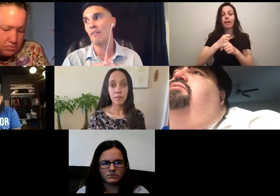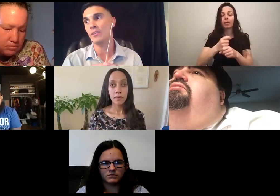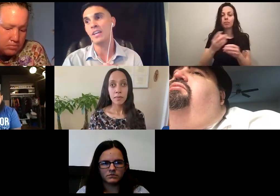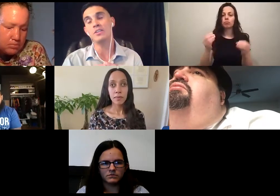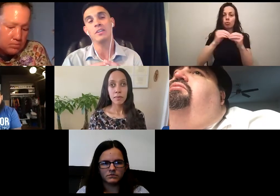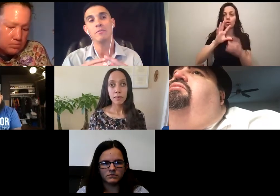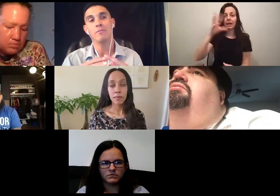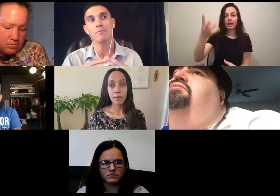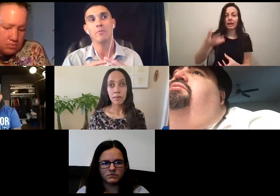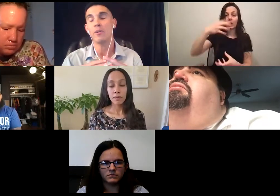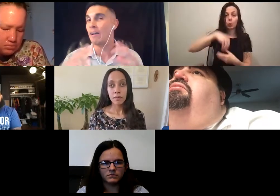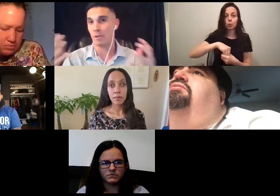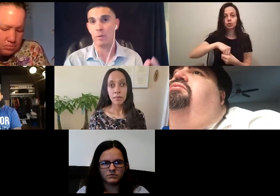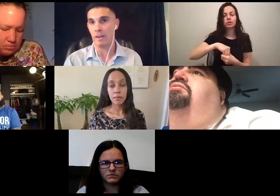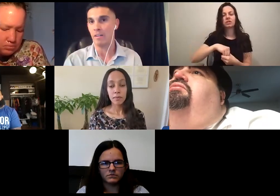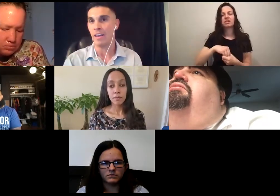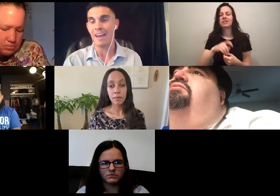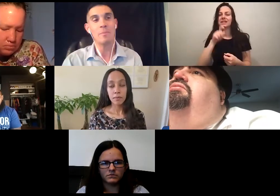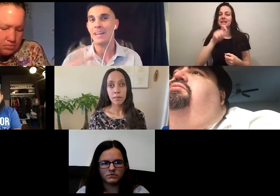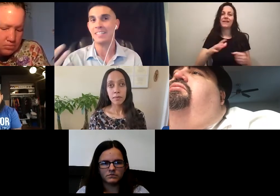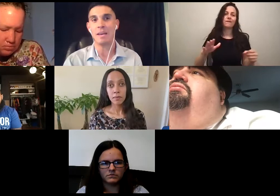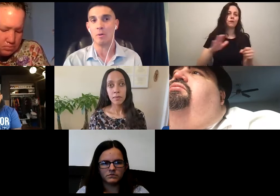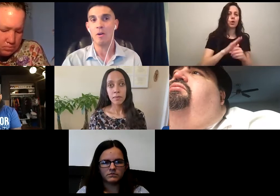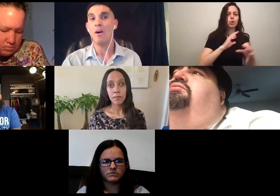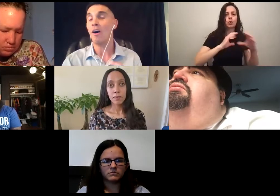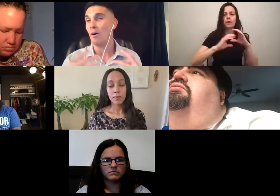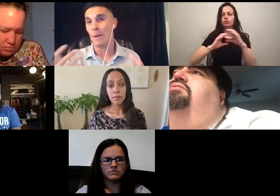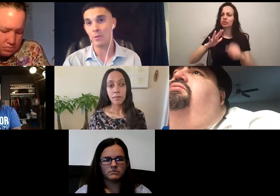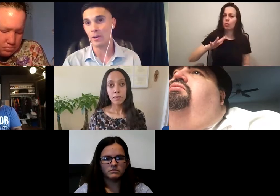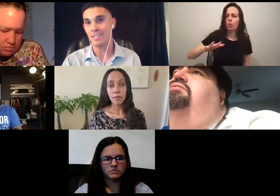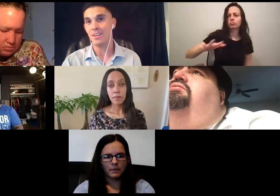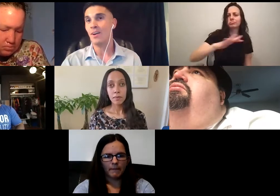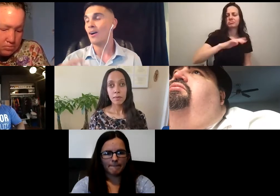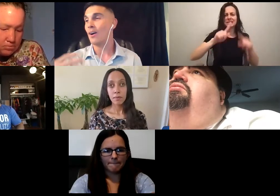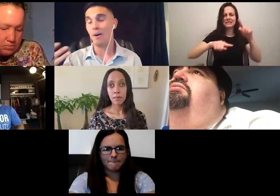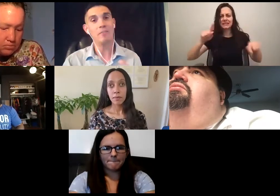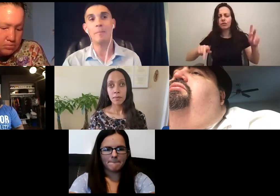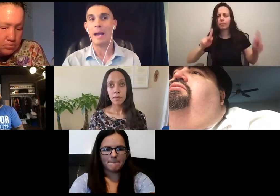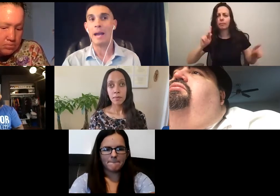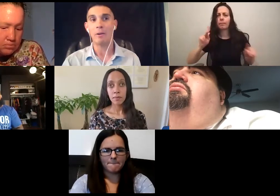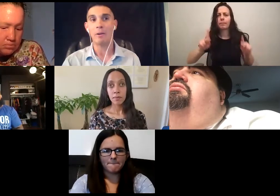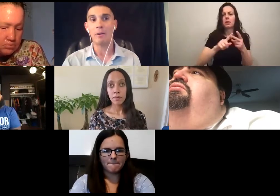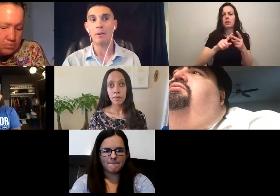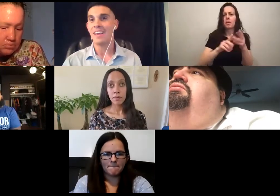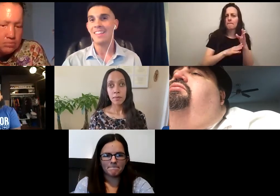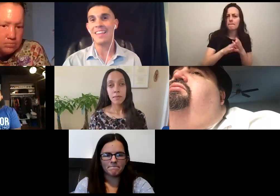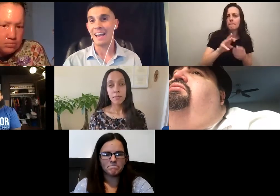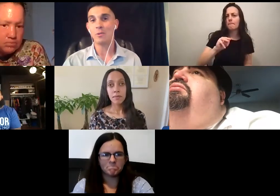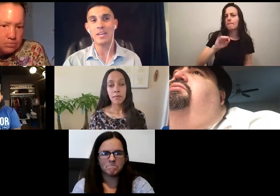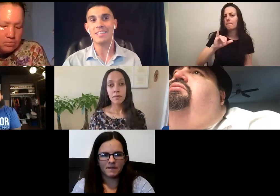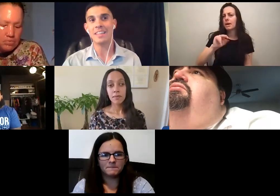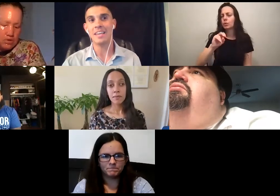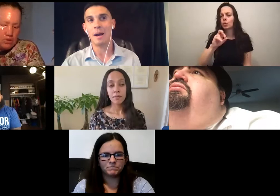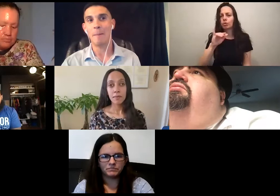a conversation for everyone, everybody at the table, all minorities, all different backgrounds.